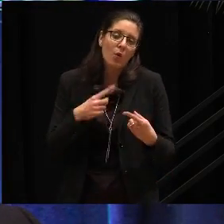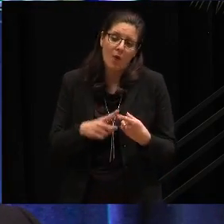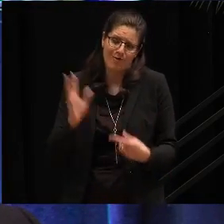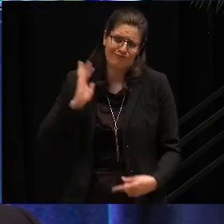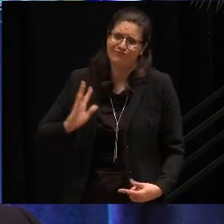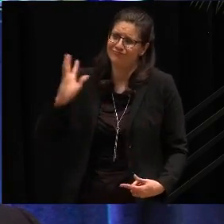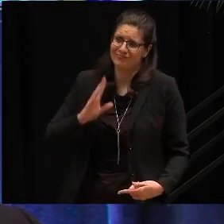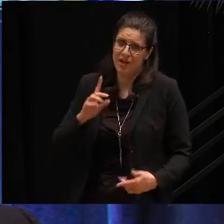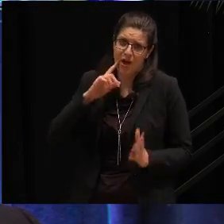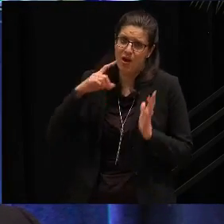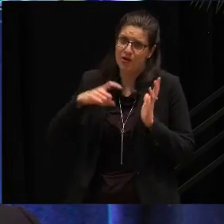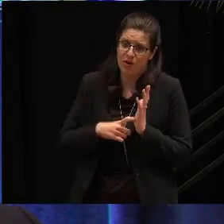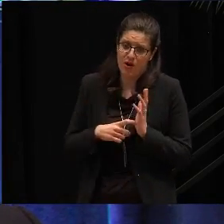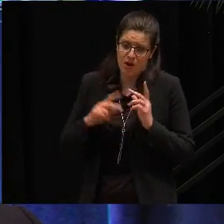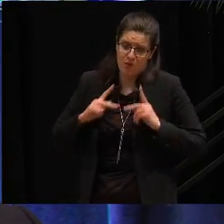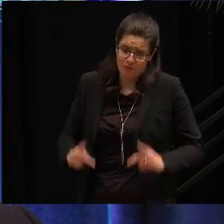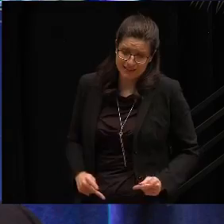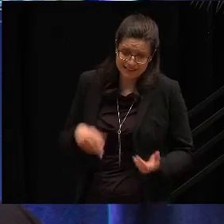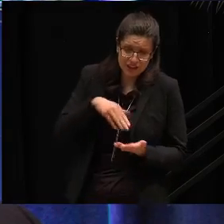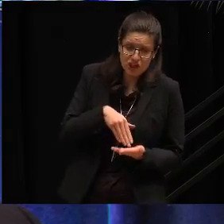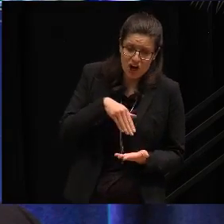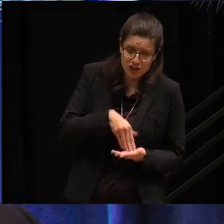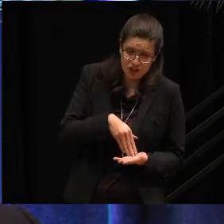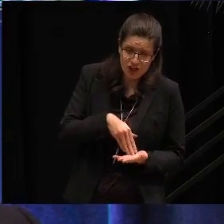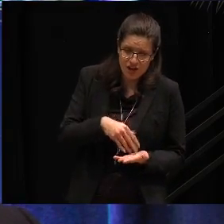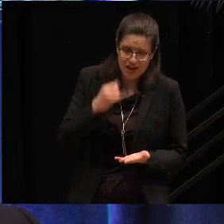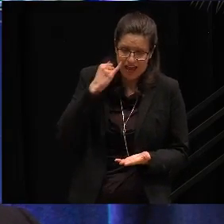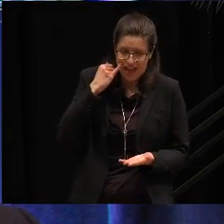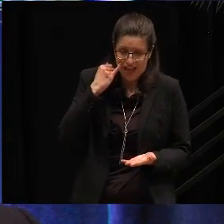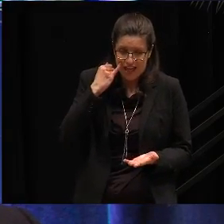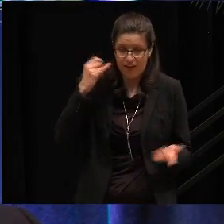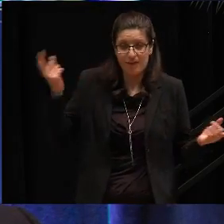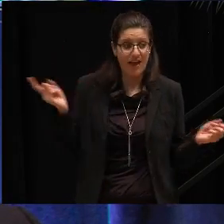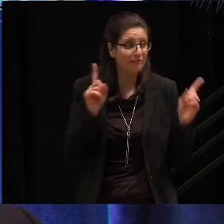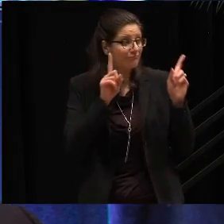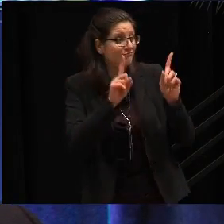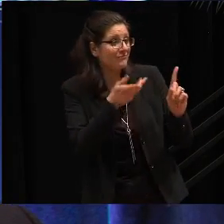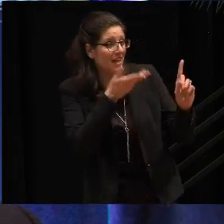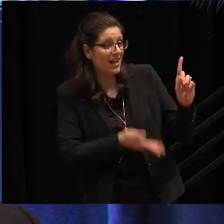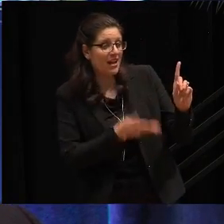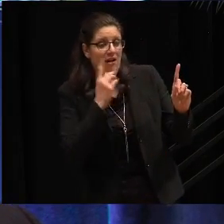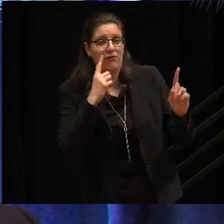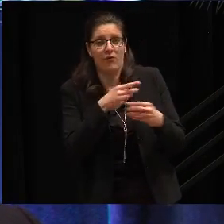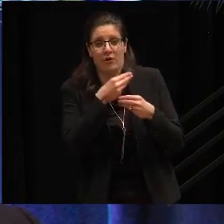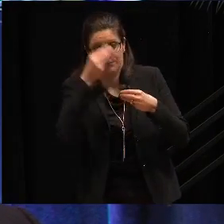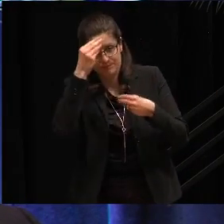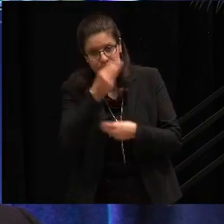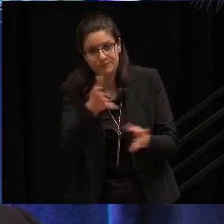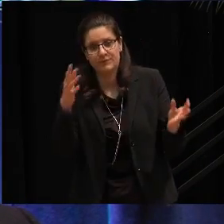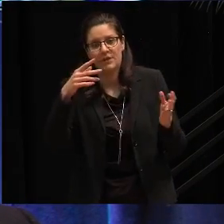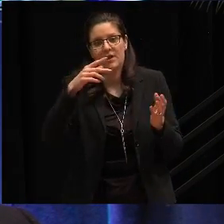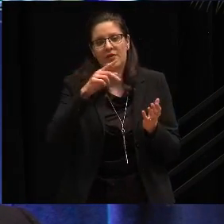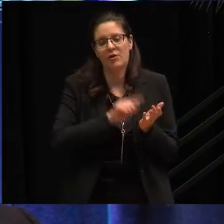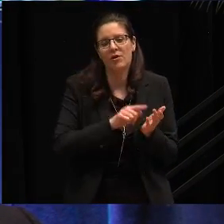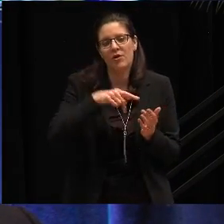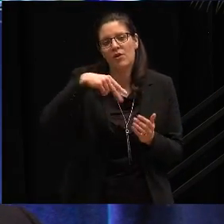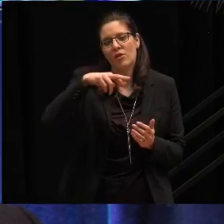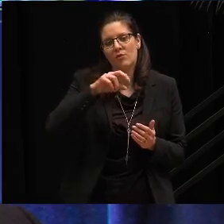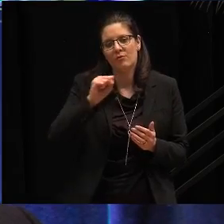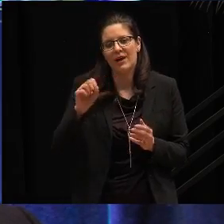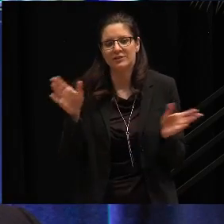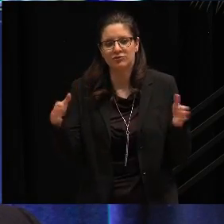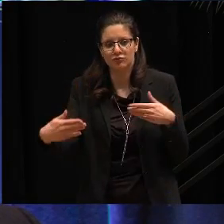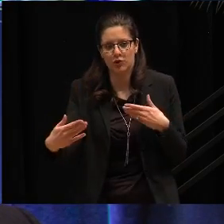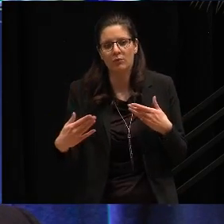seen a president's doctor, even if the president put him out in front of the press room, in the Brady room there, to